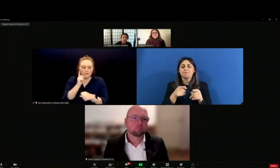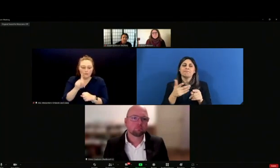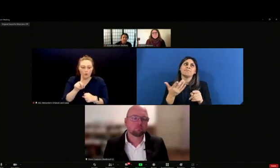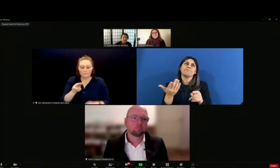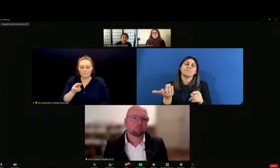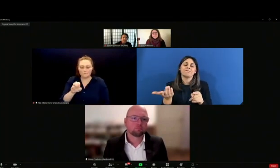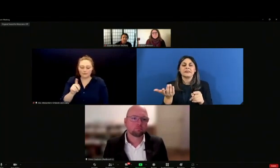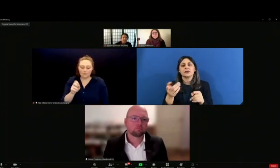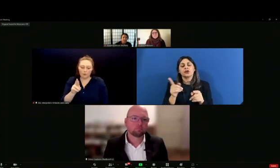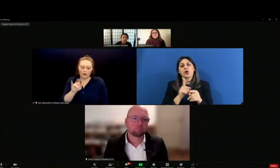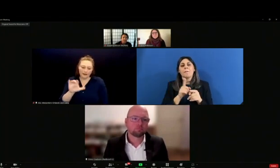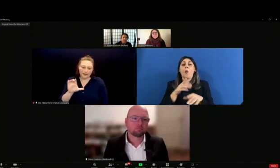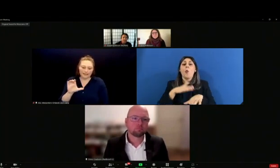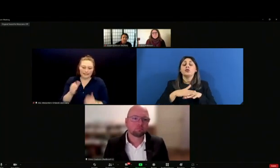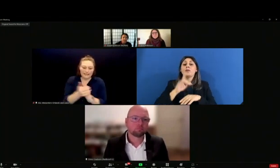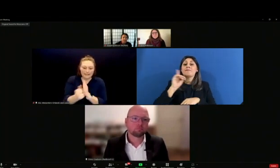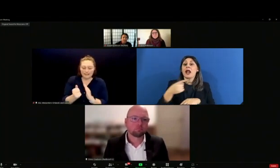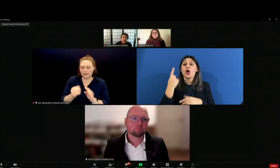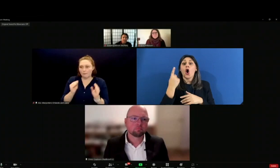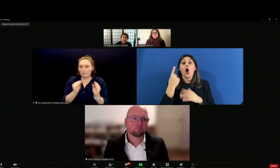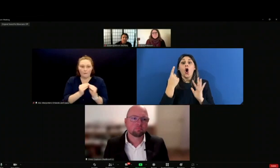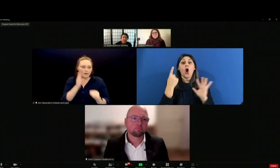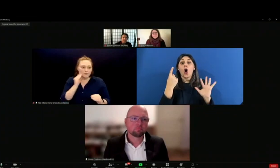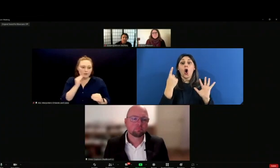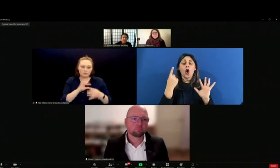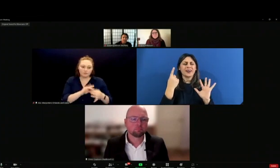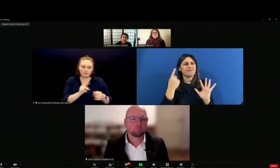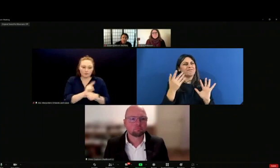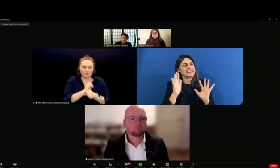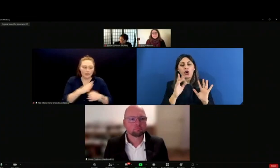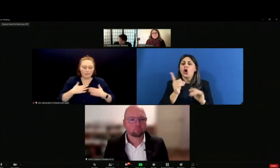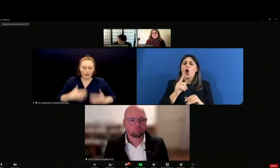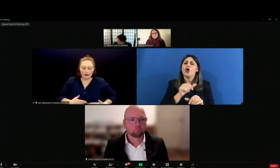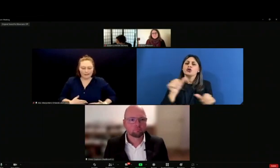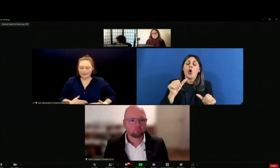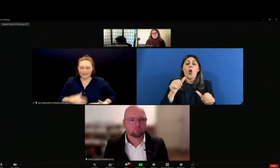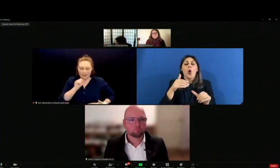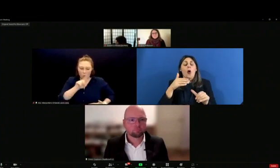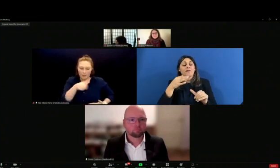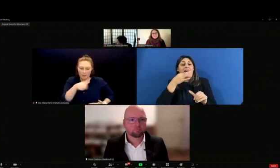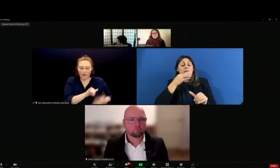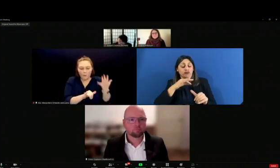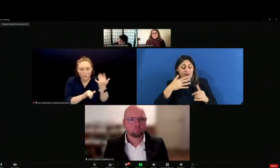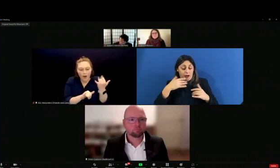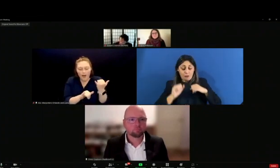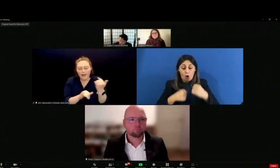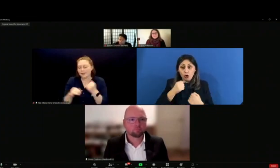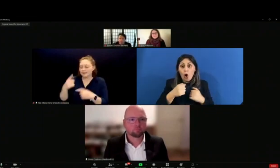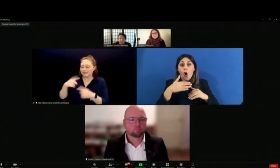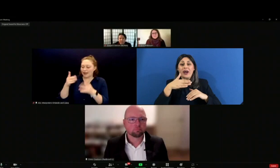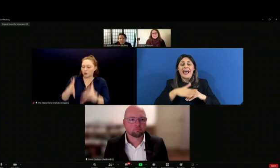with using the body, because if we think what allows signers to achieve these more